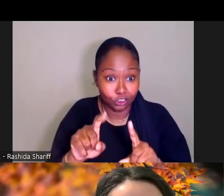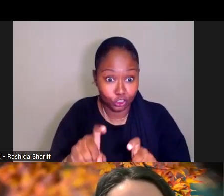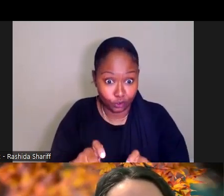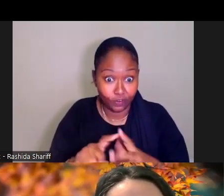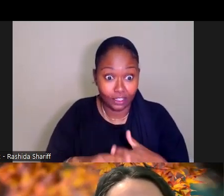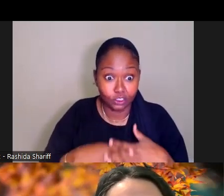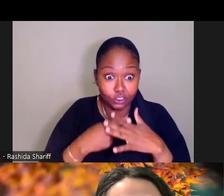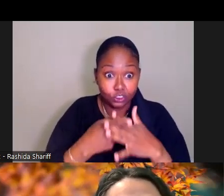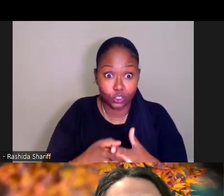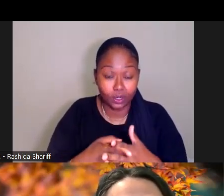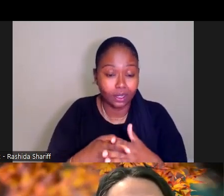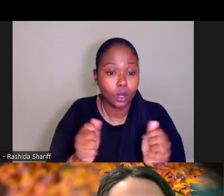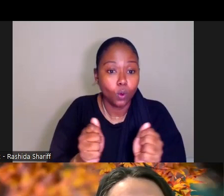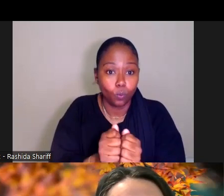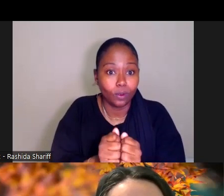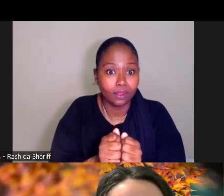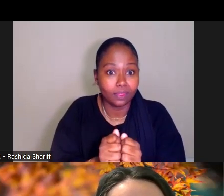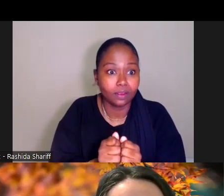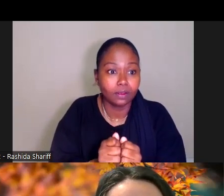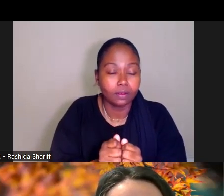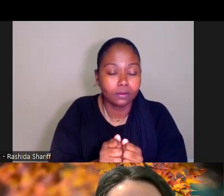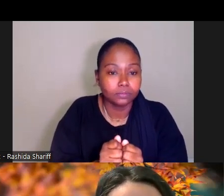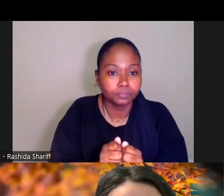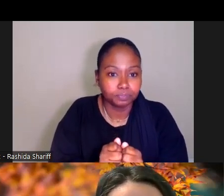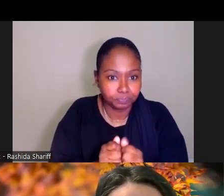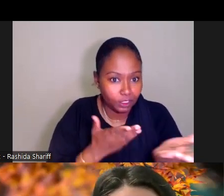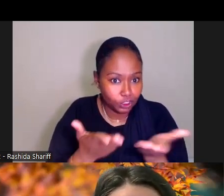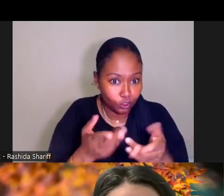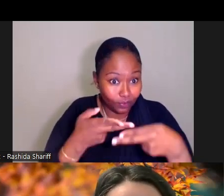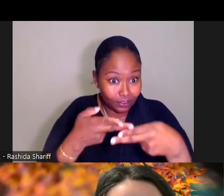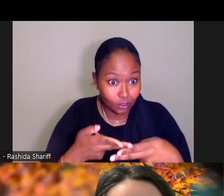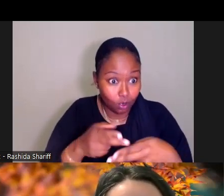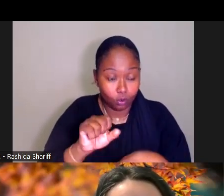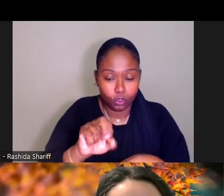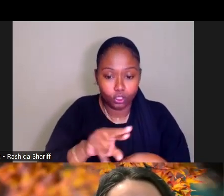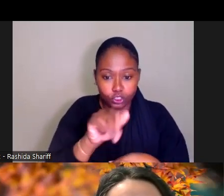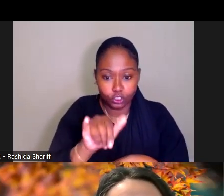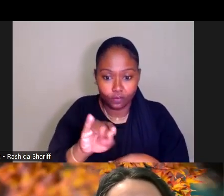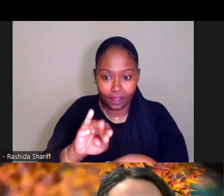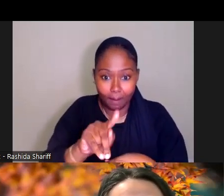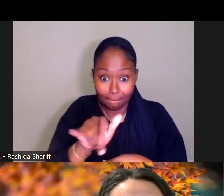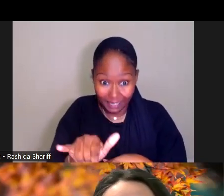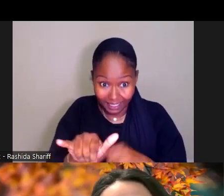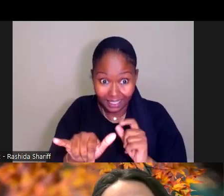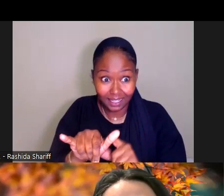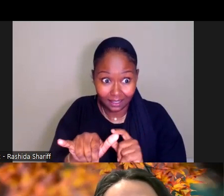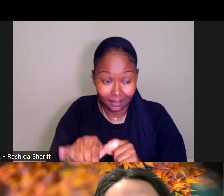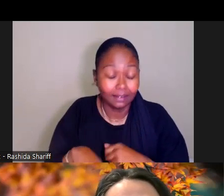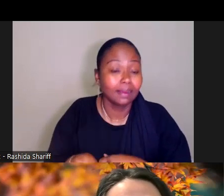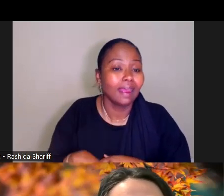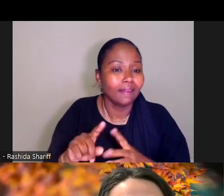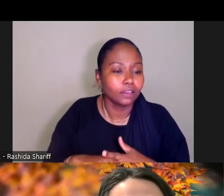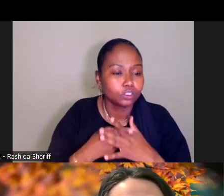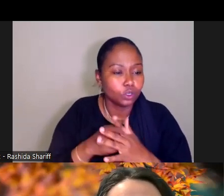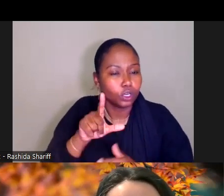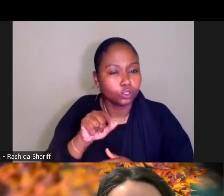conducted through SurveyMonkey, May through June of this year, in this year, 2023. And again, it